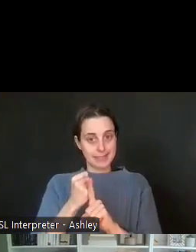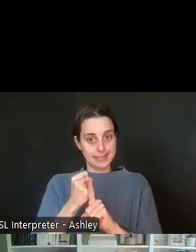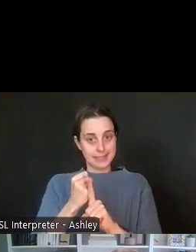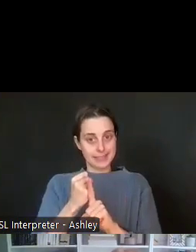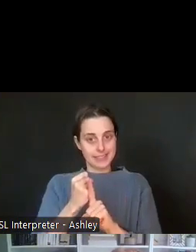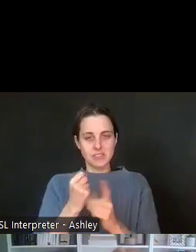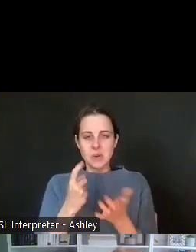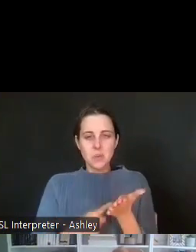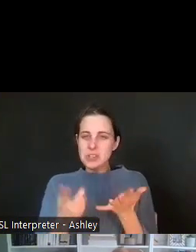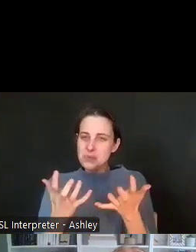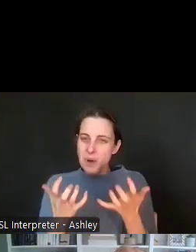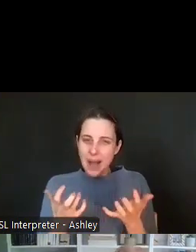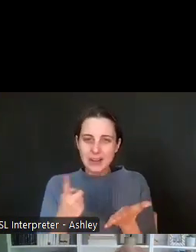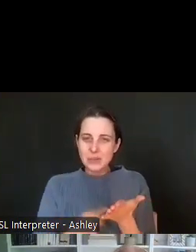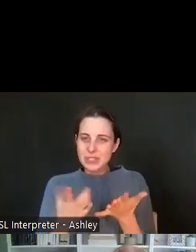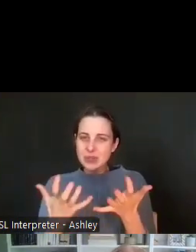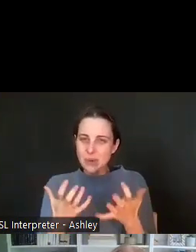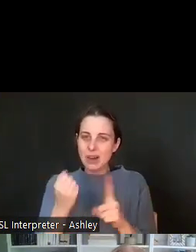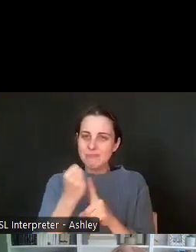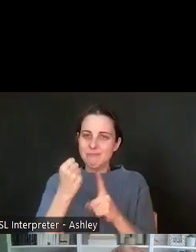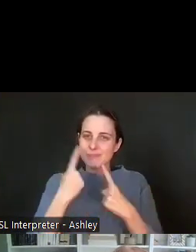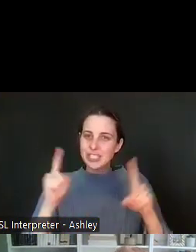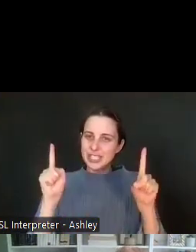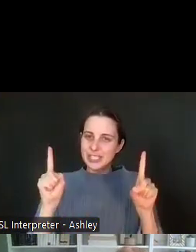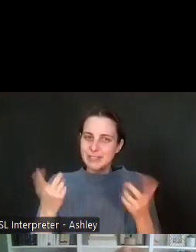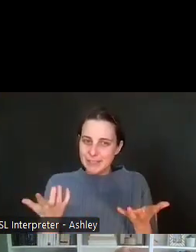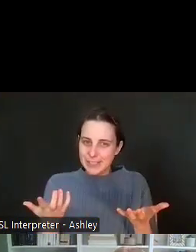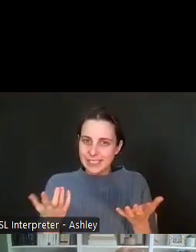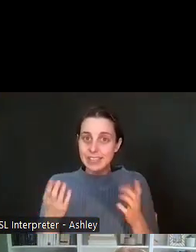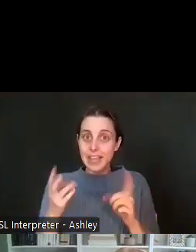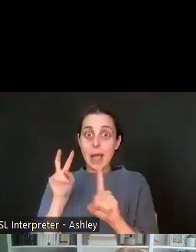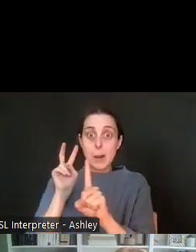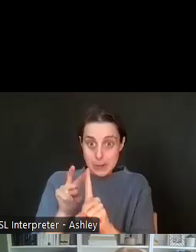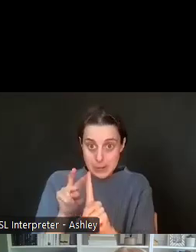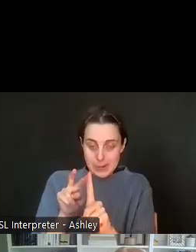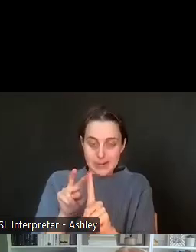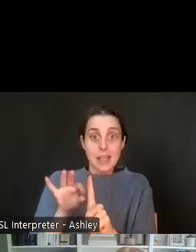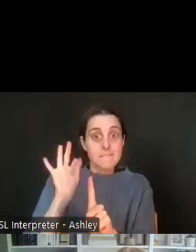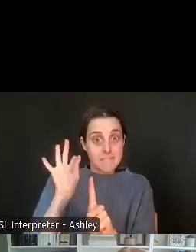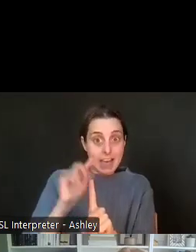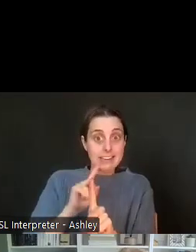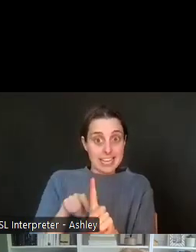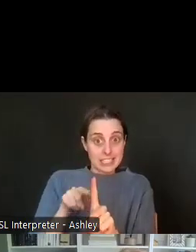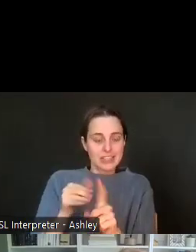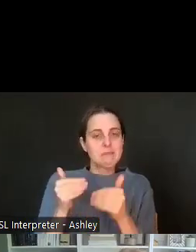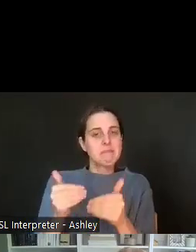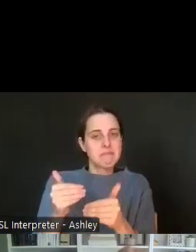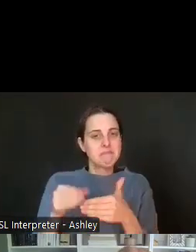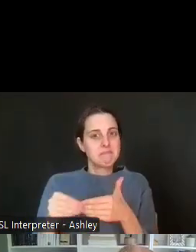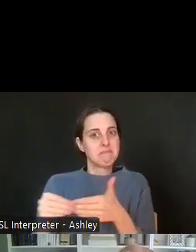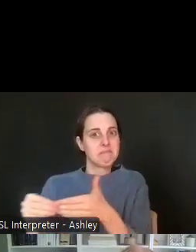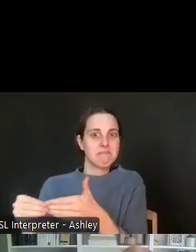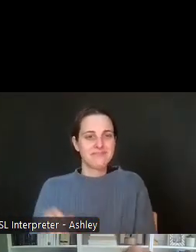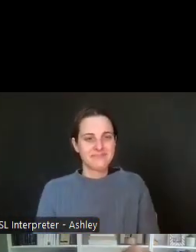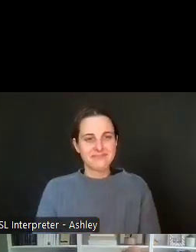on that, see if that helps you describe your work-life harmony just a little bit clearer. We're